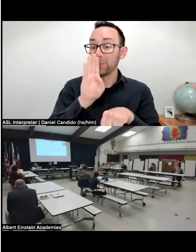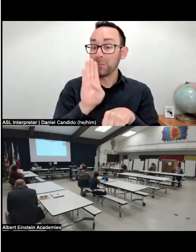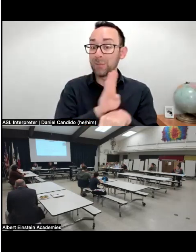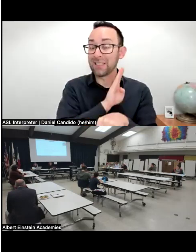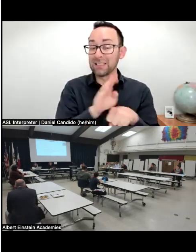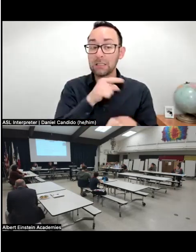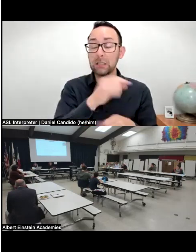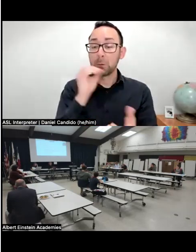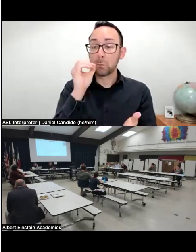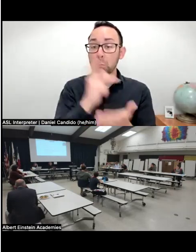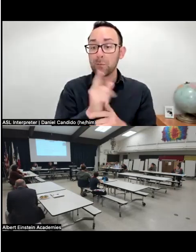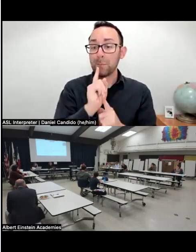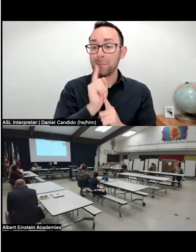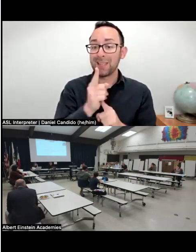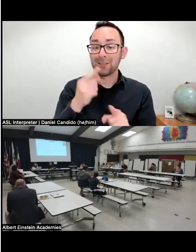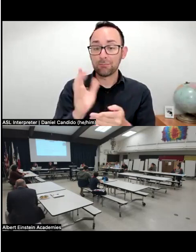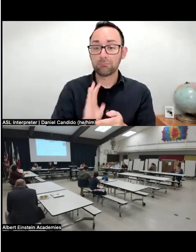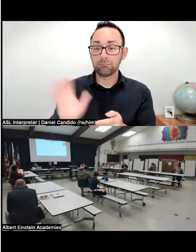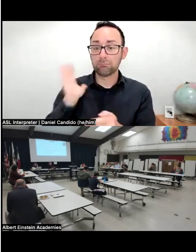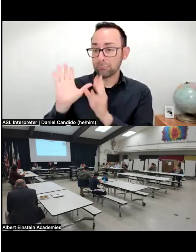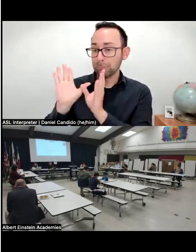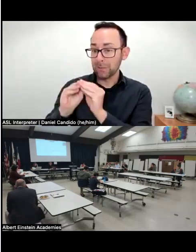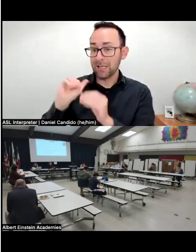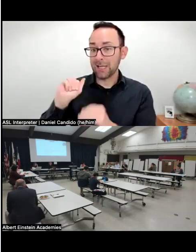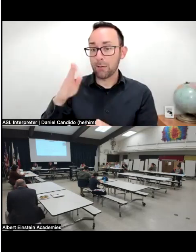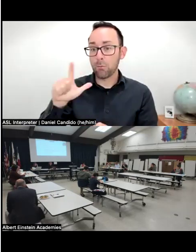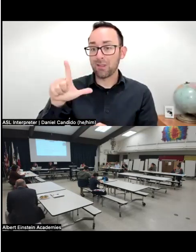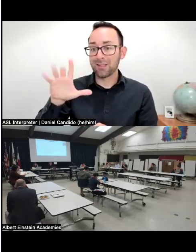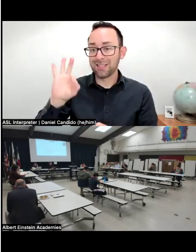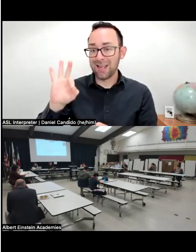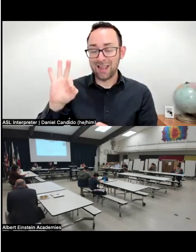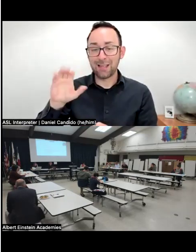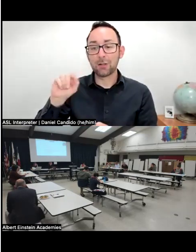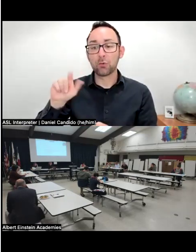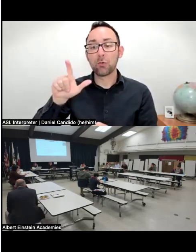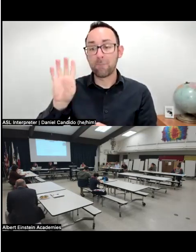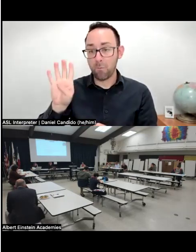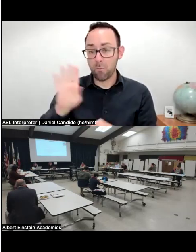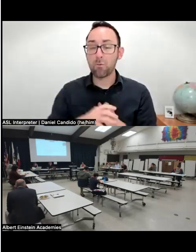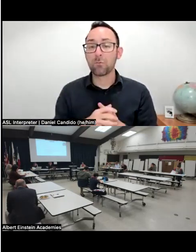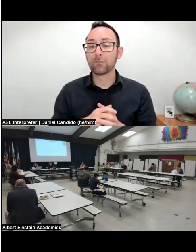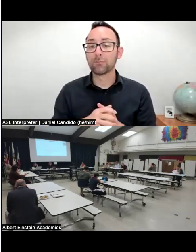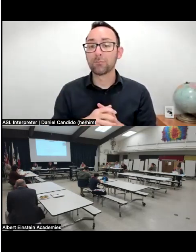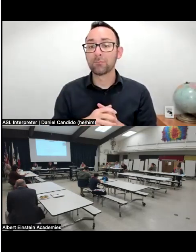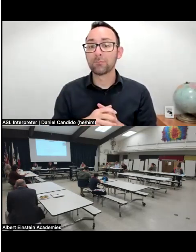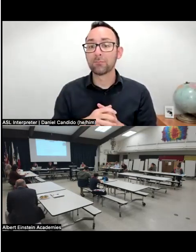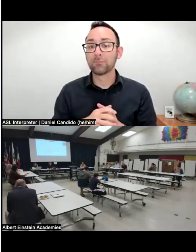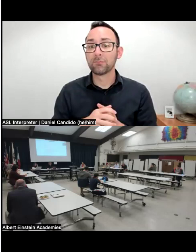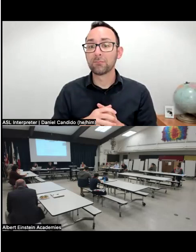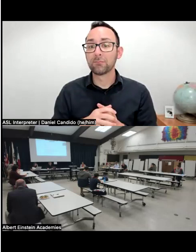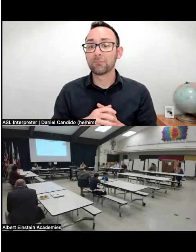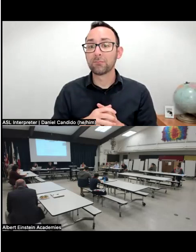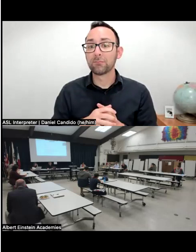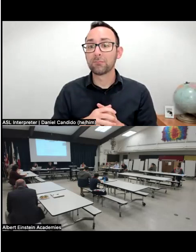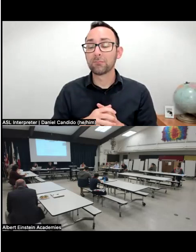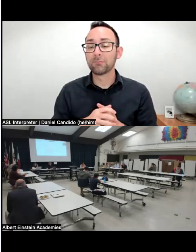approval of the minutes from our previous meeting on April 9th, 2024. This is a consent item,